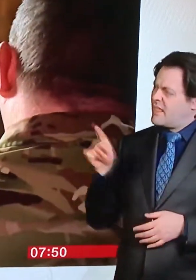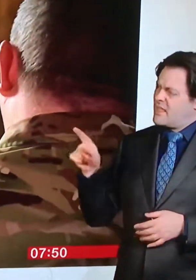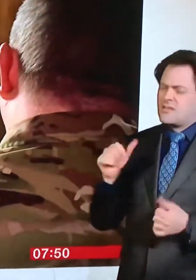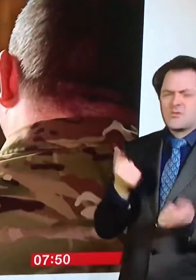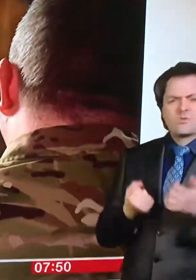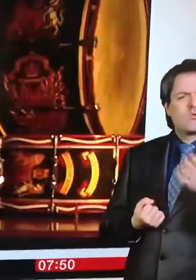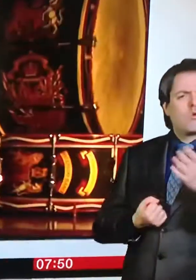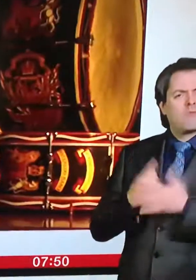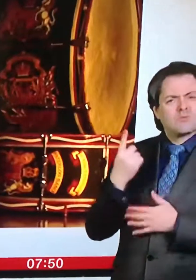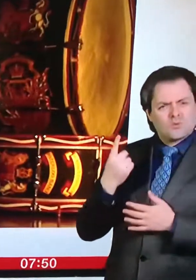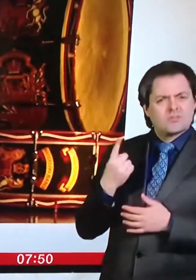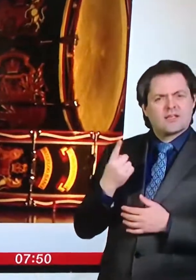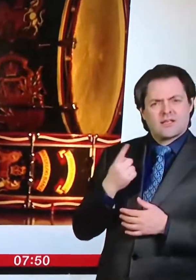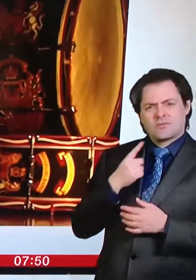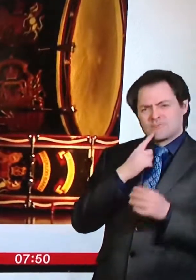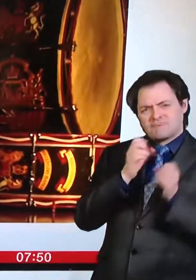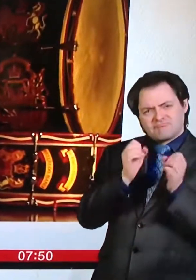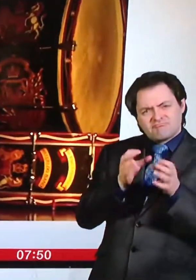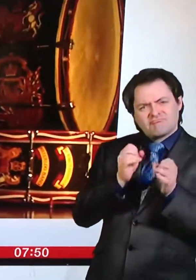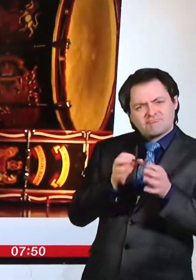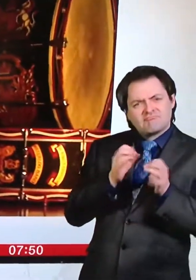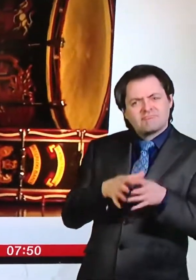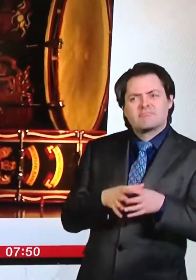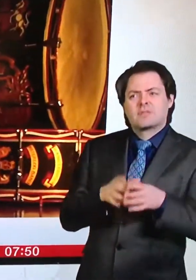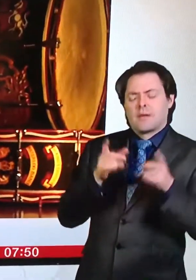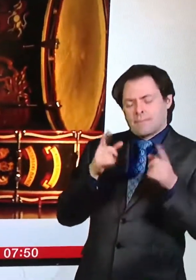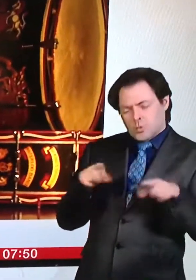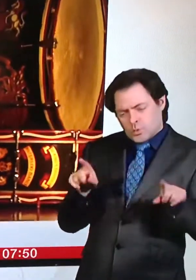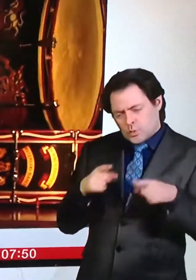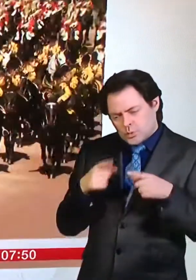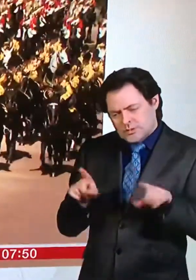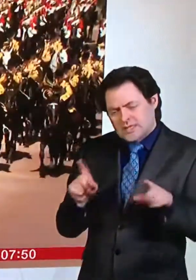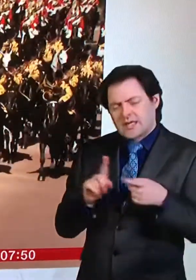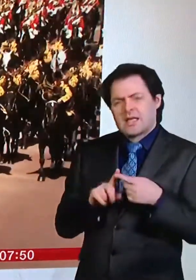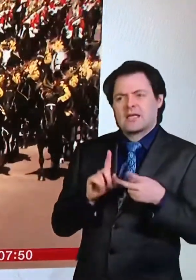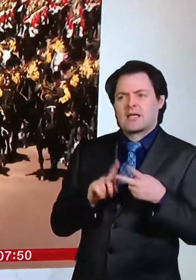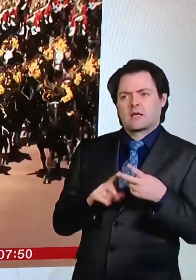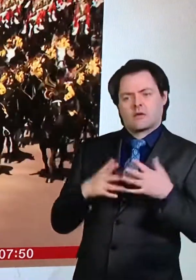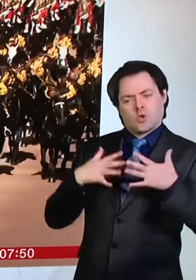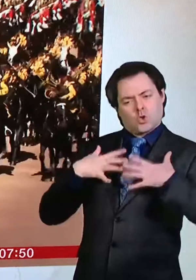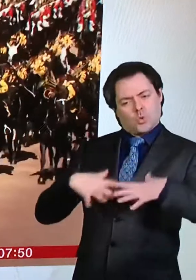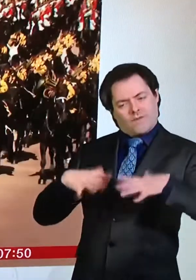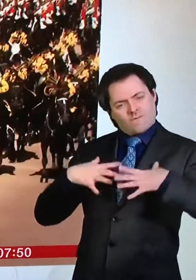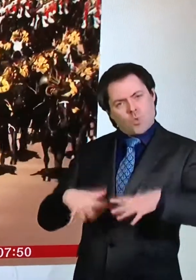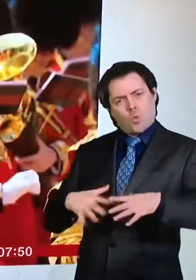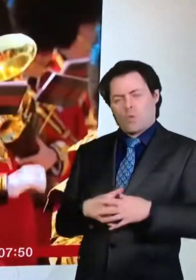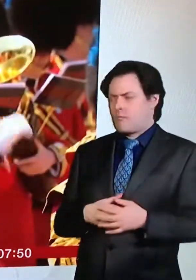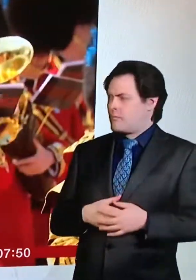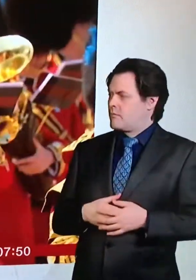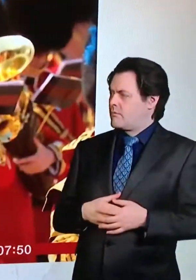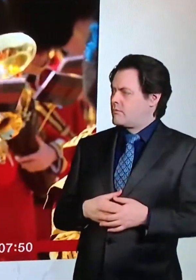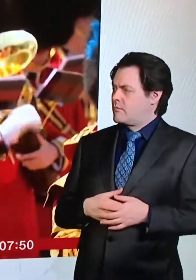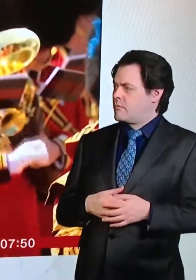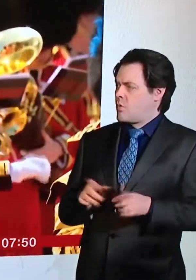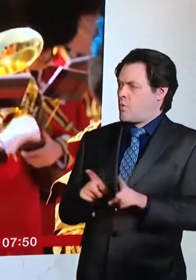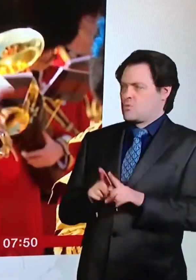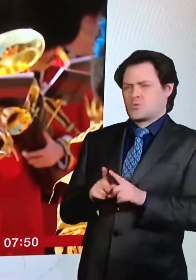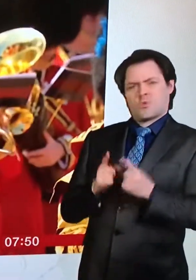all this information. It's a combination of the music, the uniforms, and it's something that we